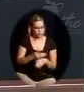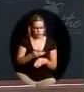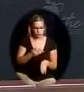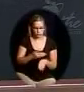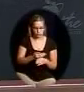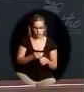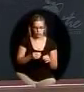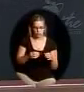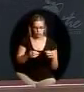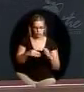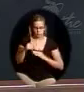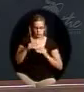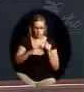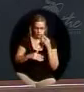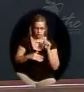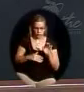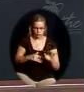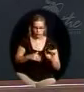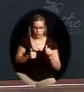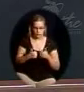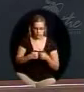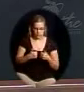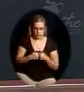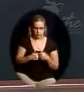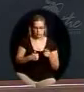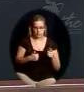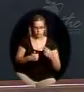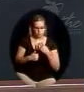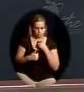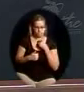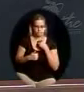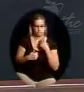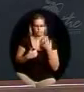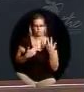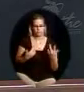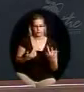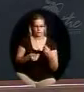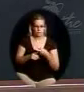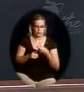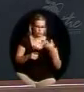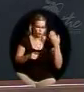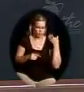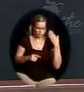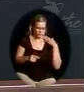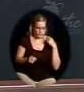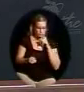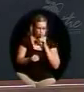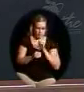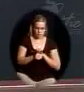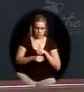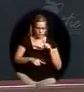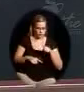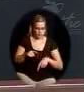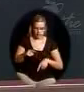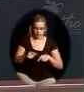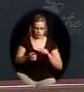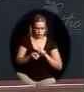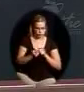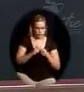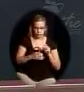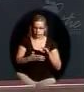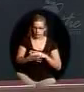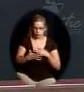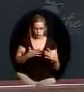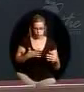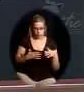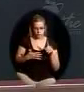And they are in a bind because of some previous commitments, and they cannot reschedule, and they've asked